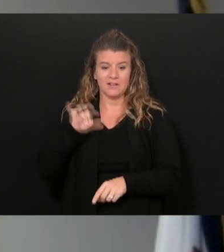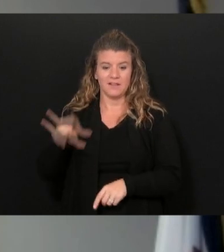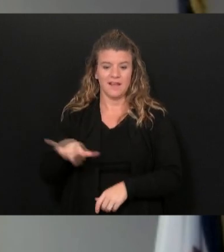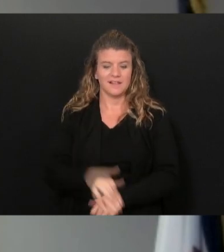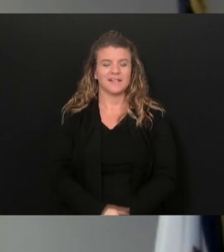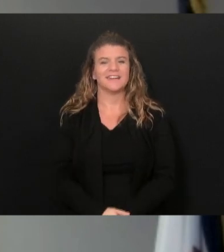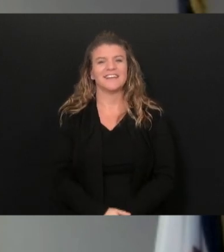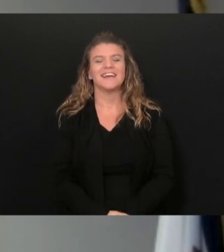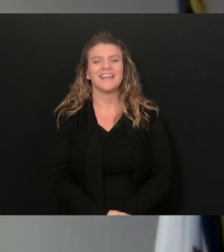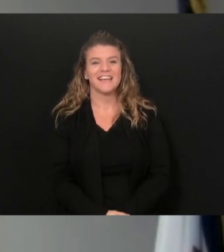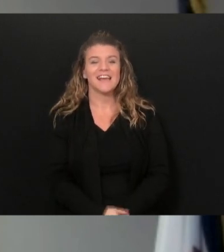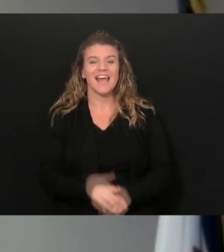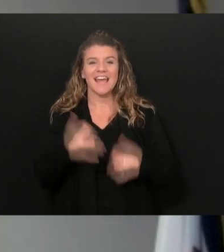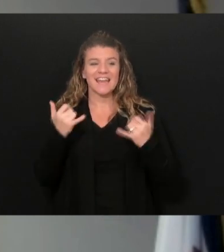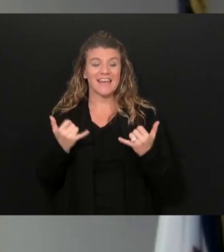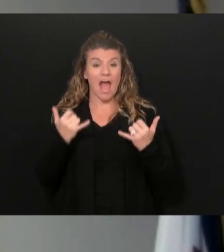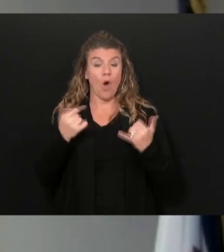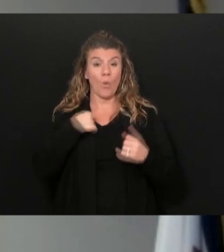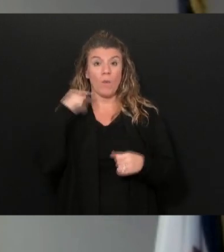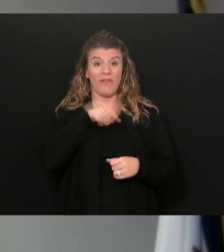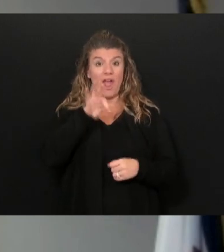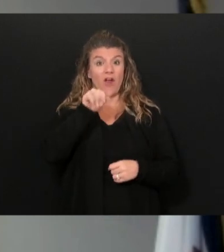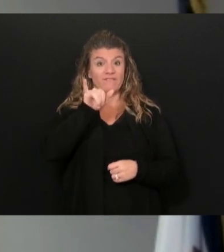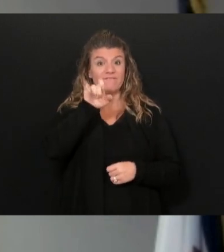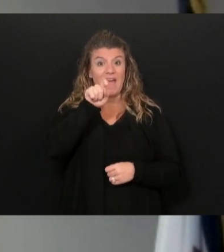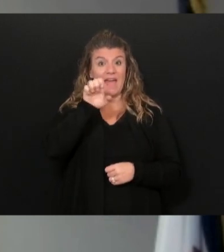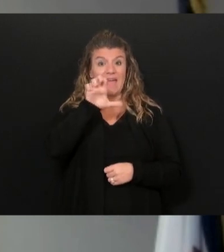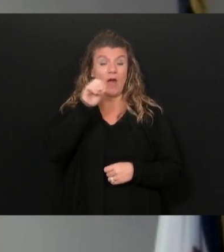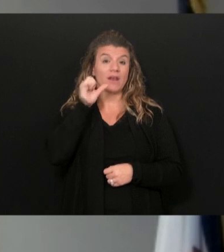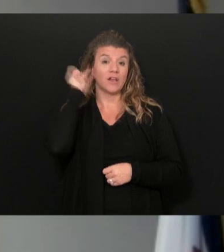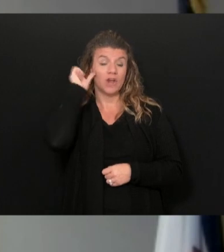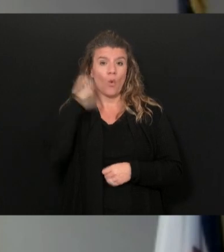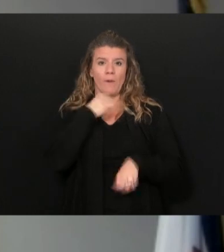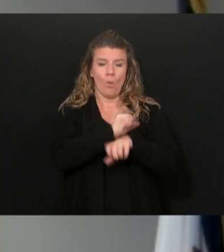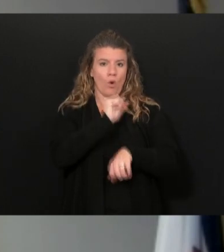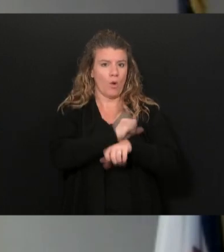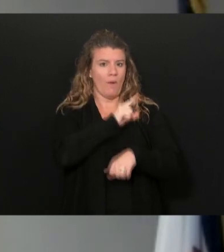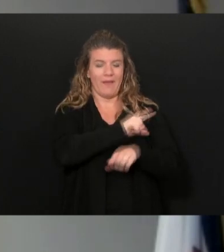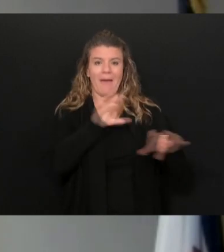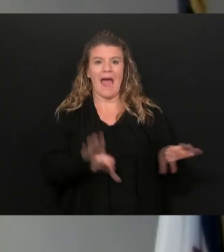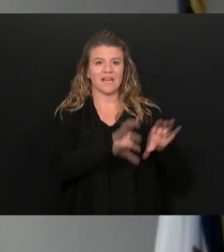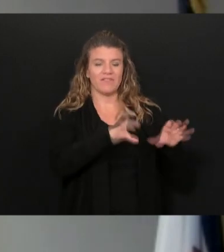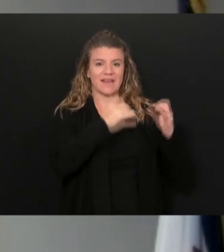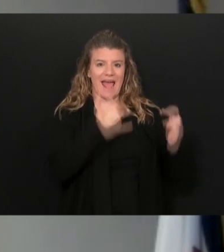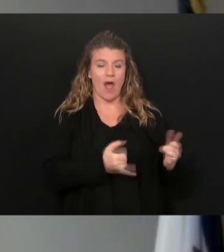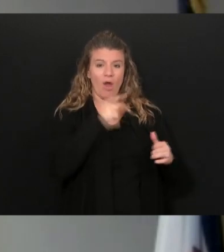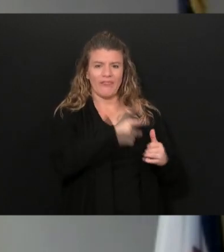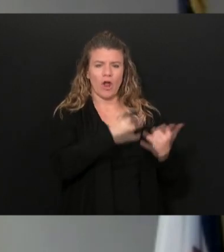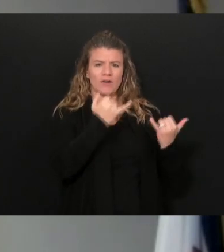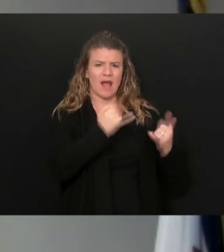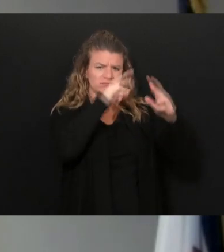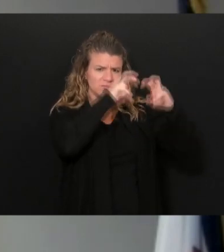Yes, we're down in Fayette County yesterday and are working with them actively as they are exploring